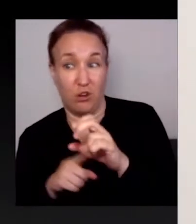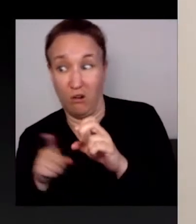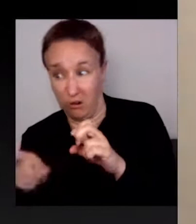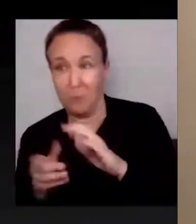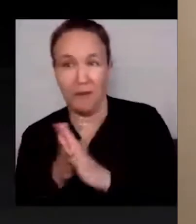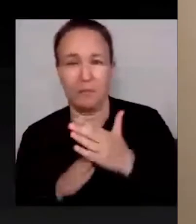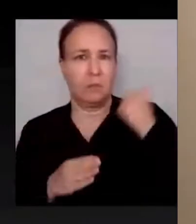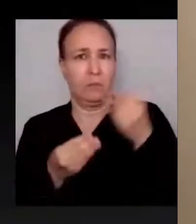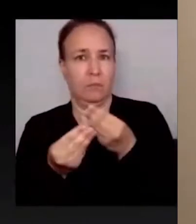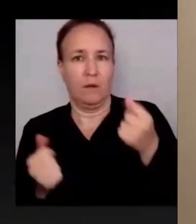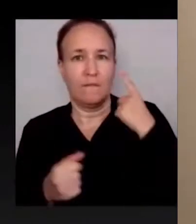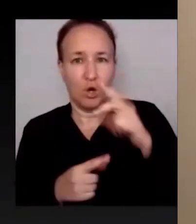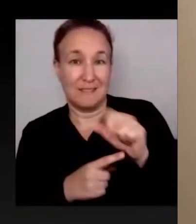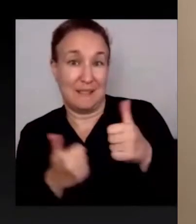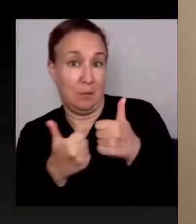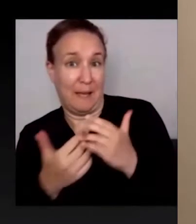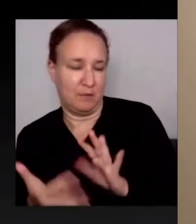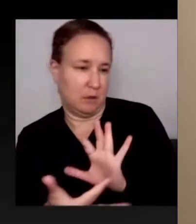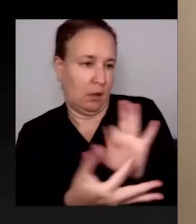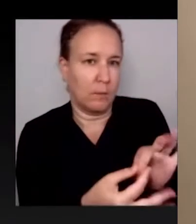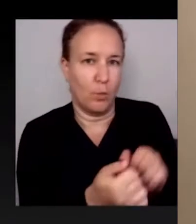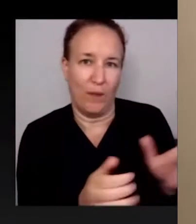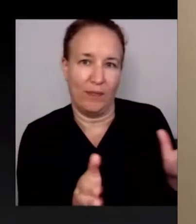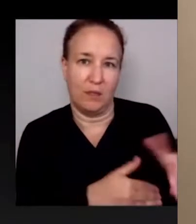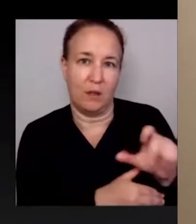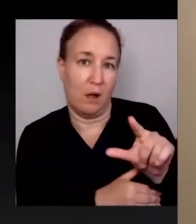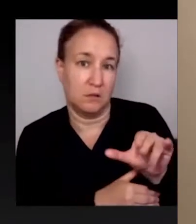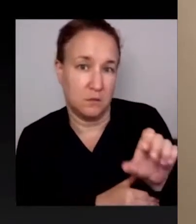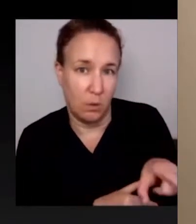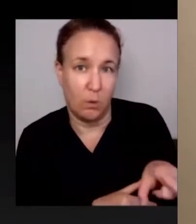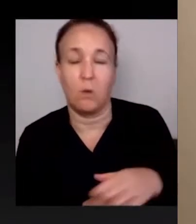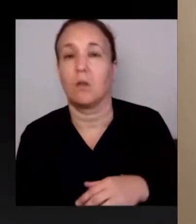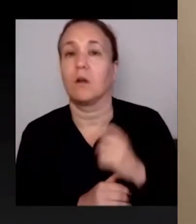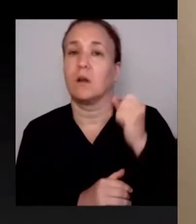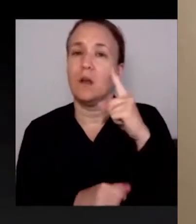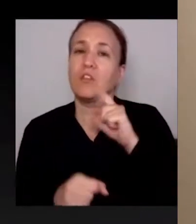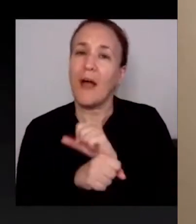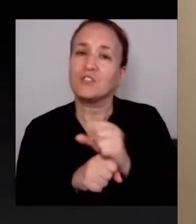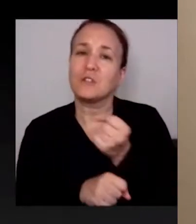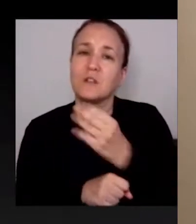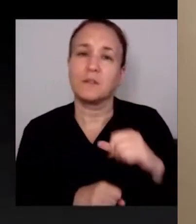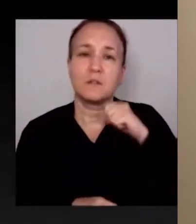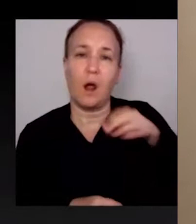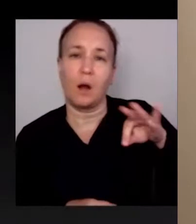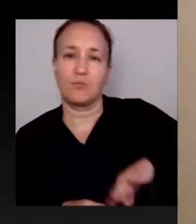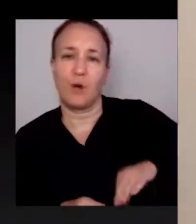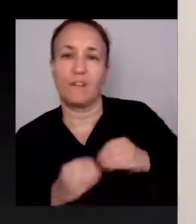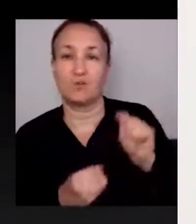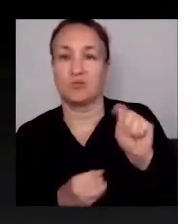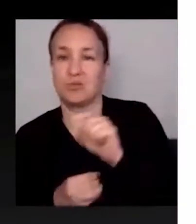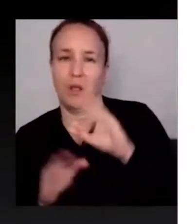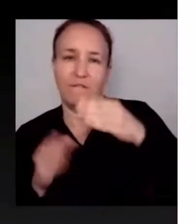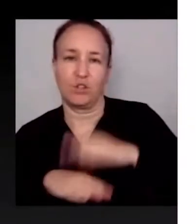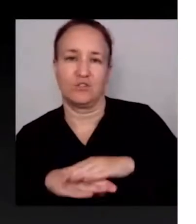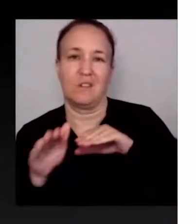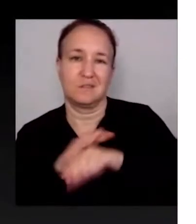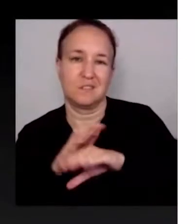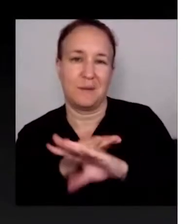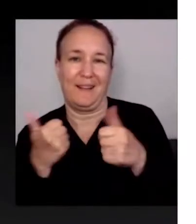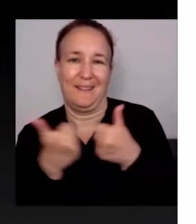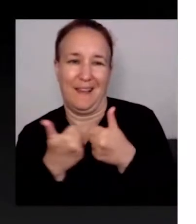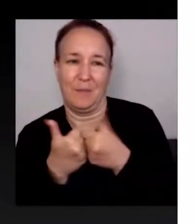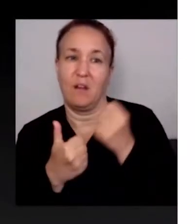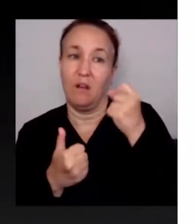to get disabled gamers connected to consoles. There are actually a number of nonprofits focused on accessibility in gaming that started during